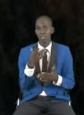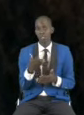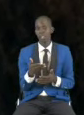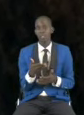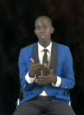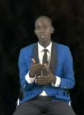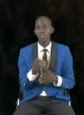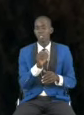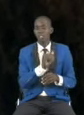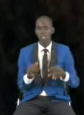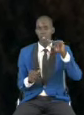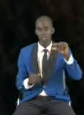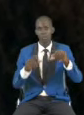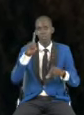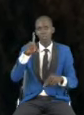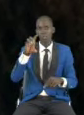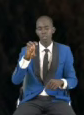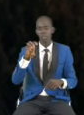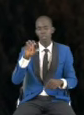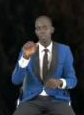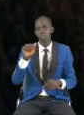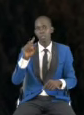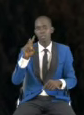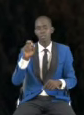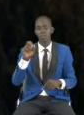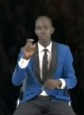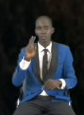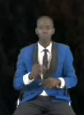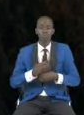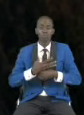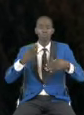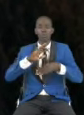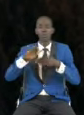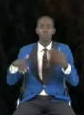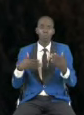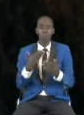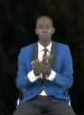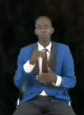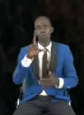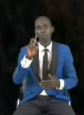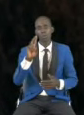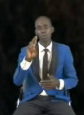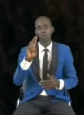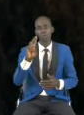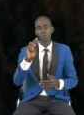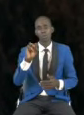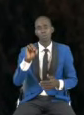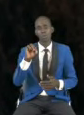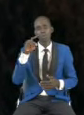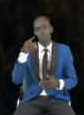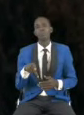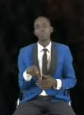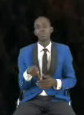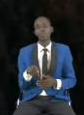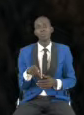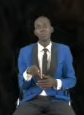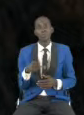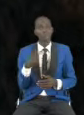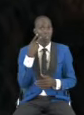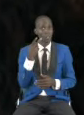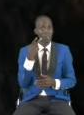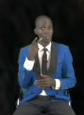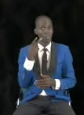leaven leaveneth the whole lump. Now, let me explain that to you. The Lord said,